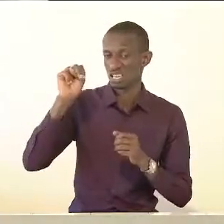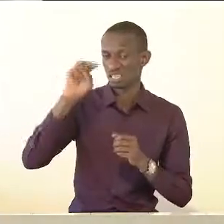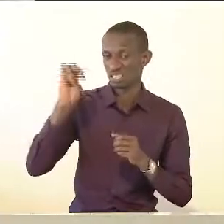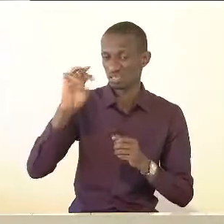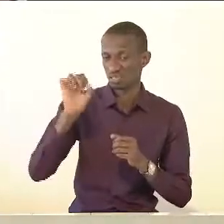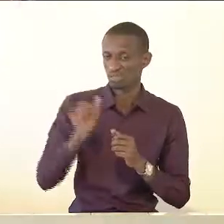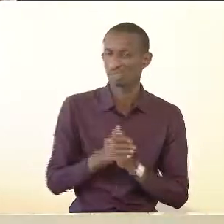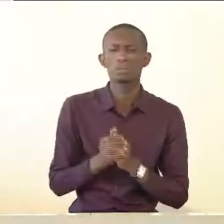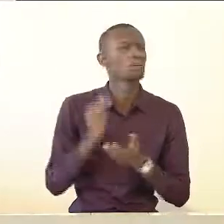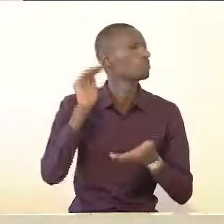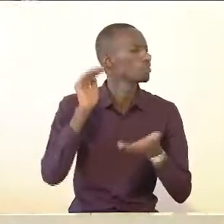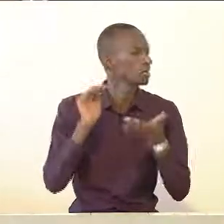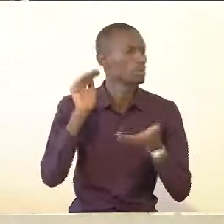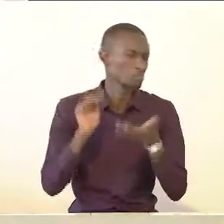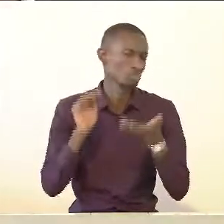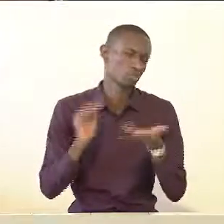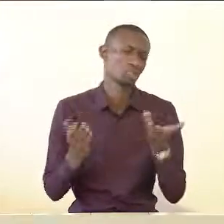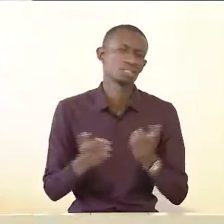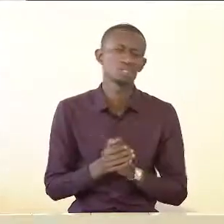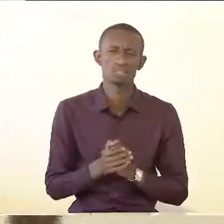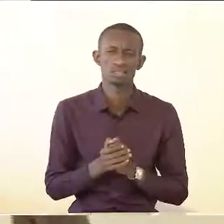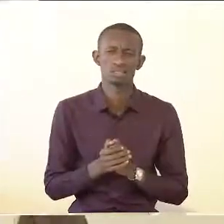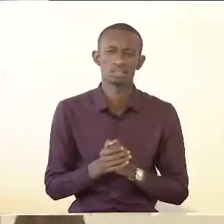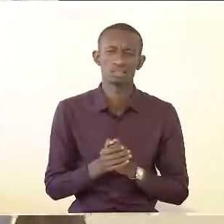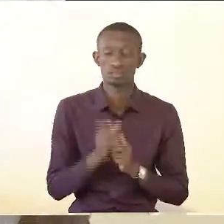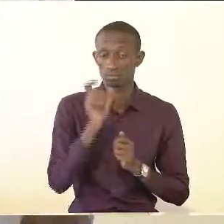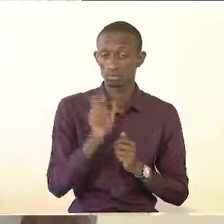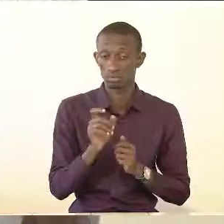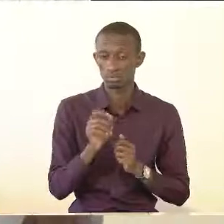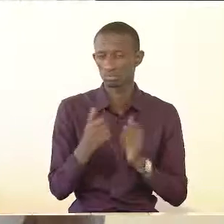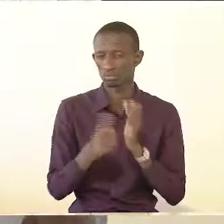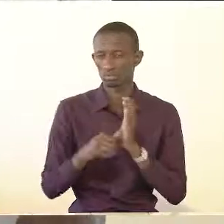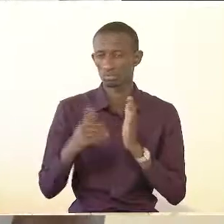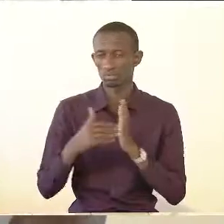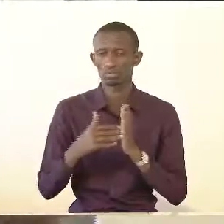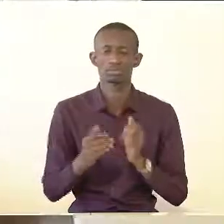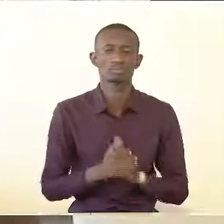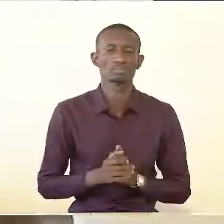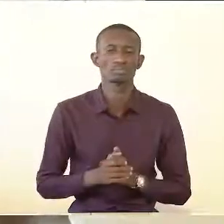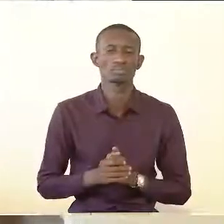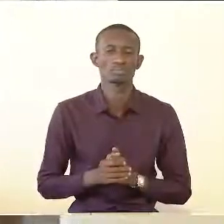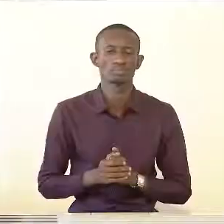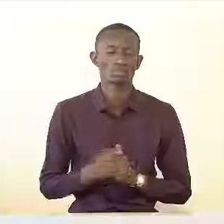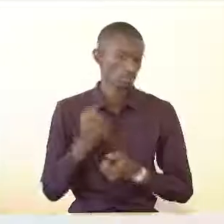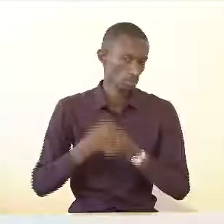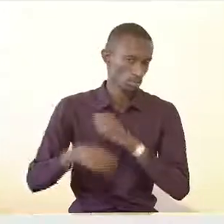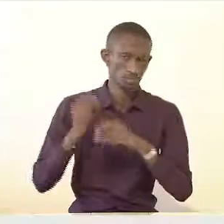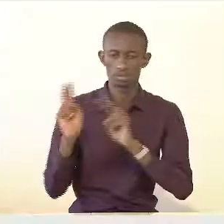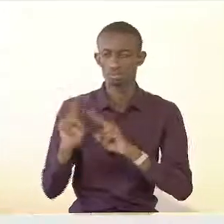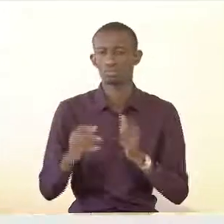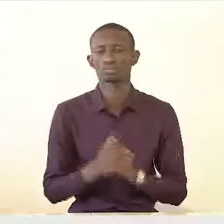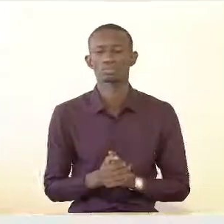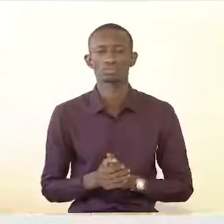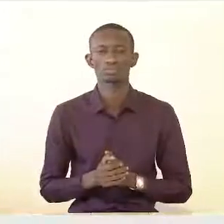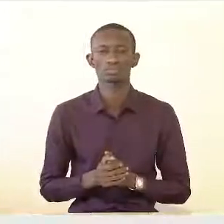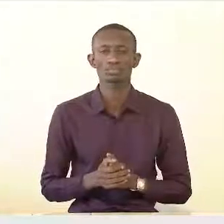hence reducing what we call catalytic activities. Let's go to regulation of temperature,